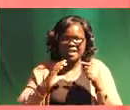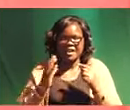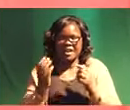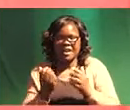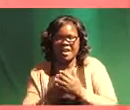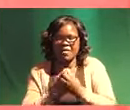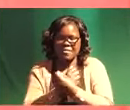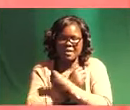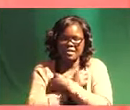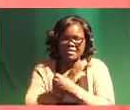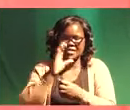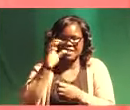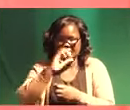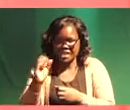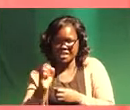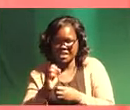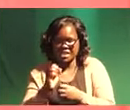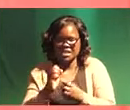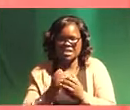beloved CS,